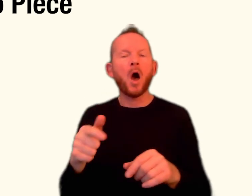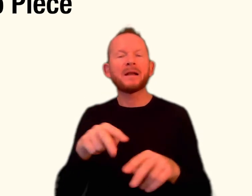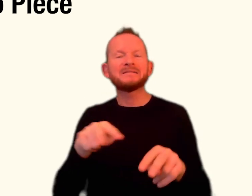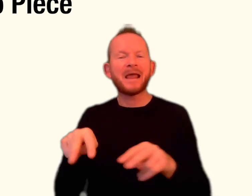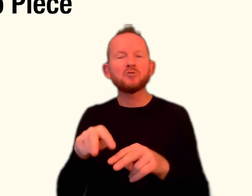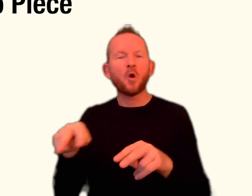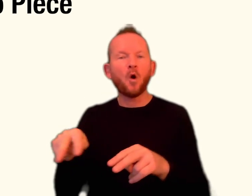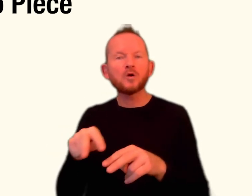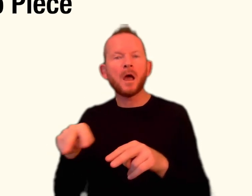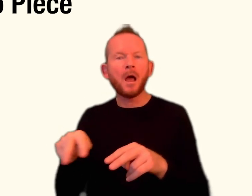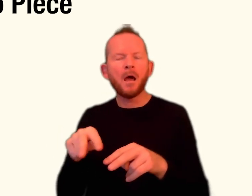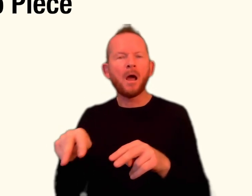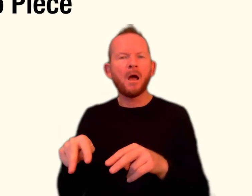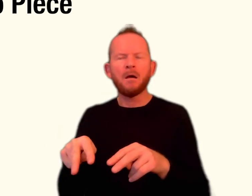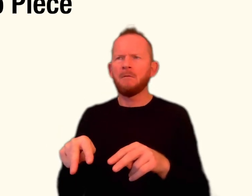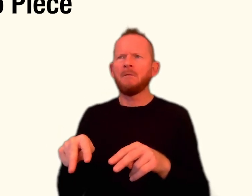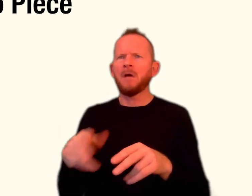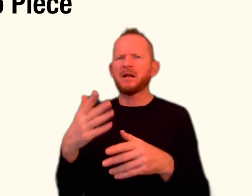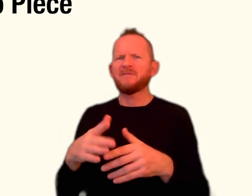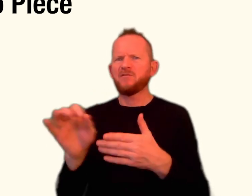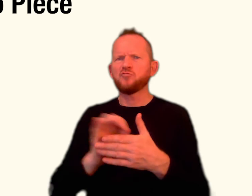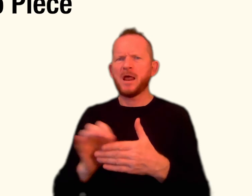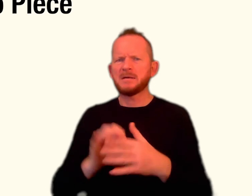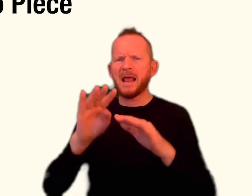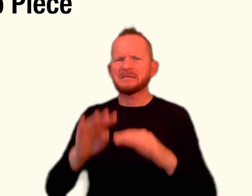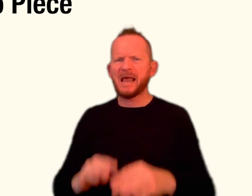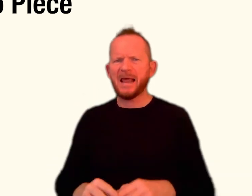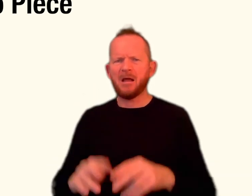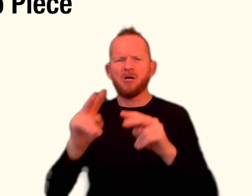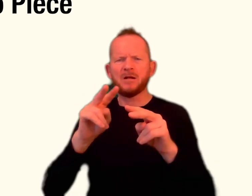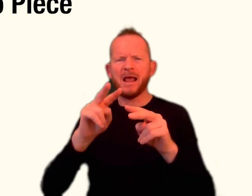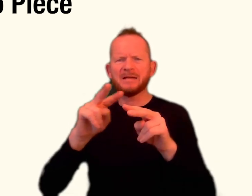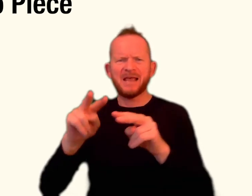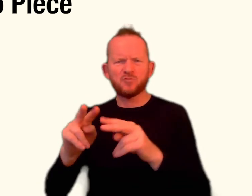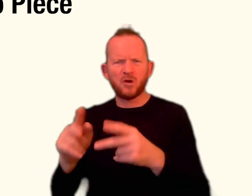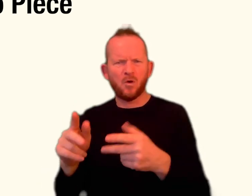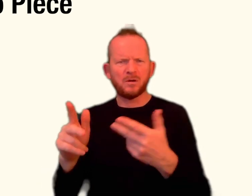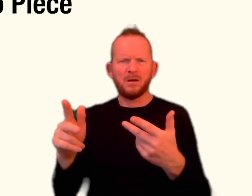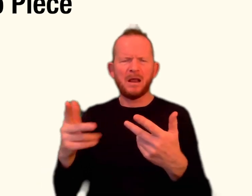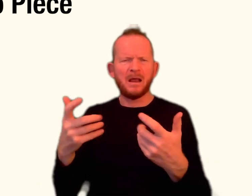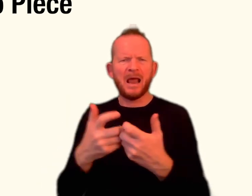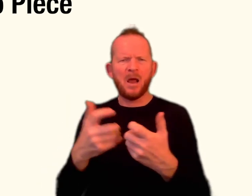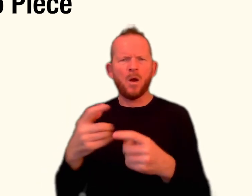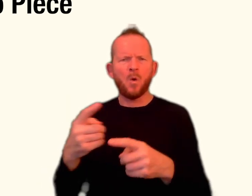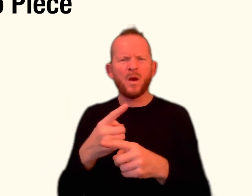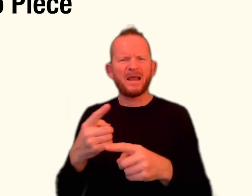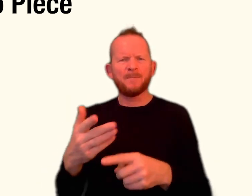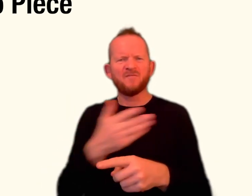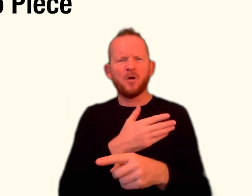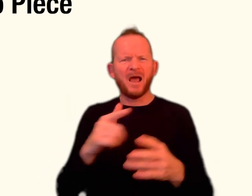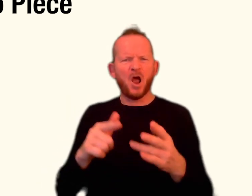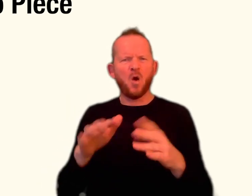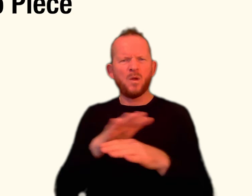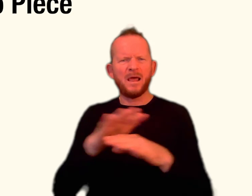recorder." I've never ever written an essay on tape recorder, so how a week before my O levels would I